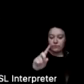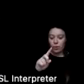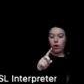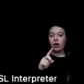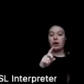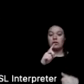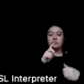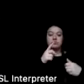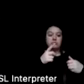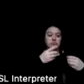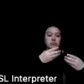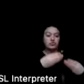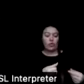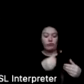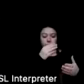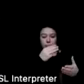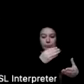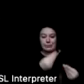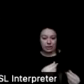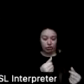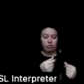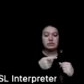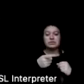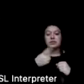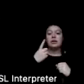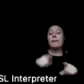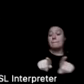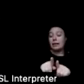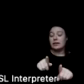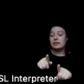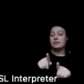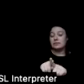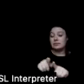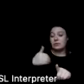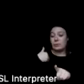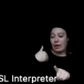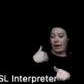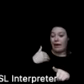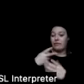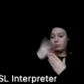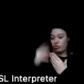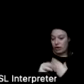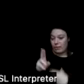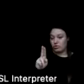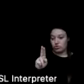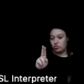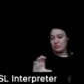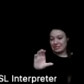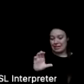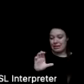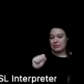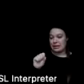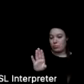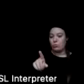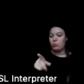We actually serve a user facility at UC Santa Barbara and UCLA where people can come either to a summer school or to the facility to work on